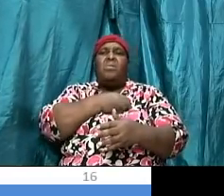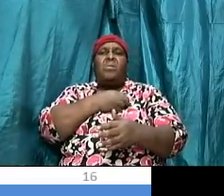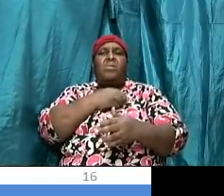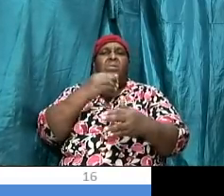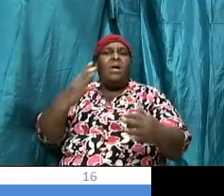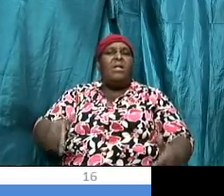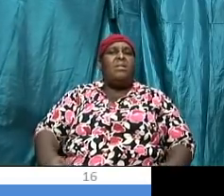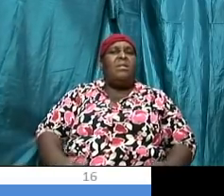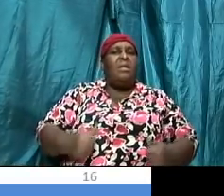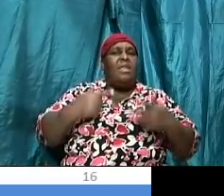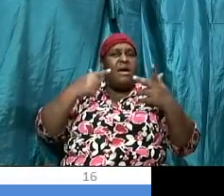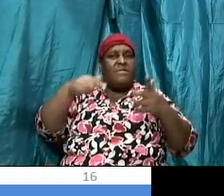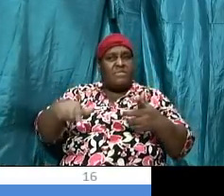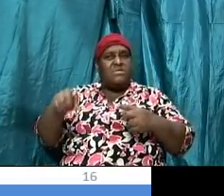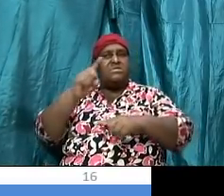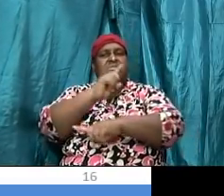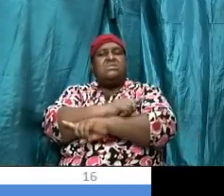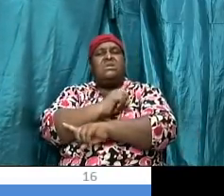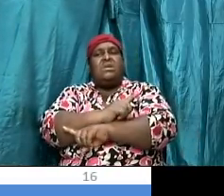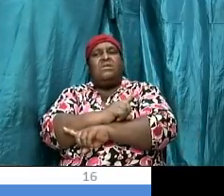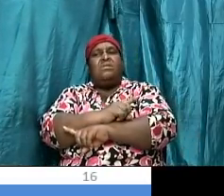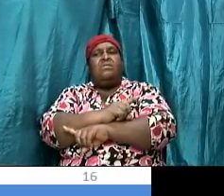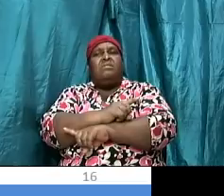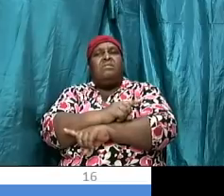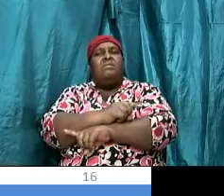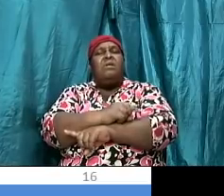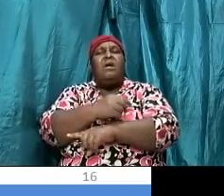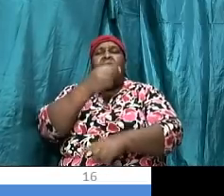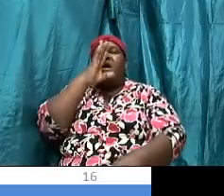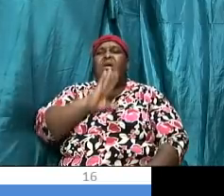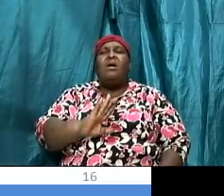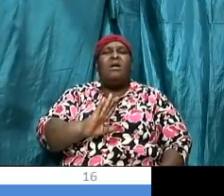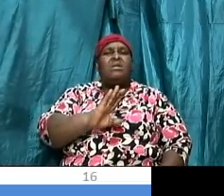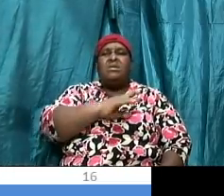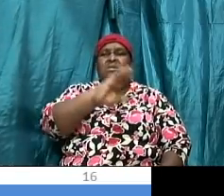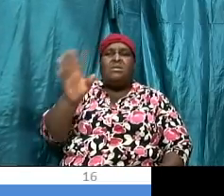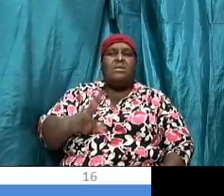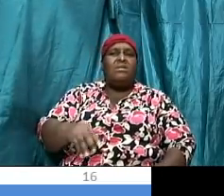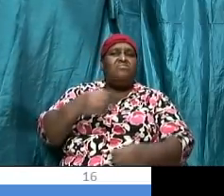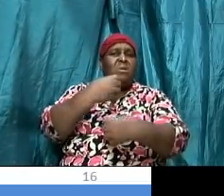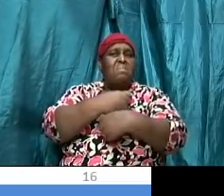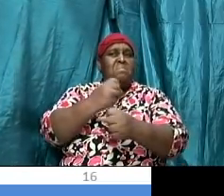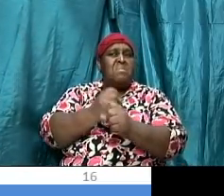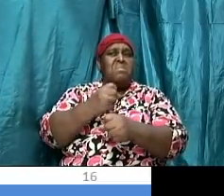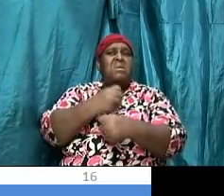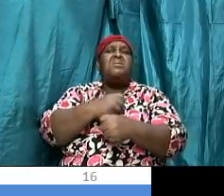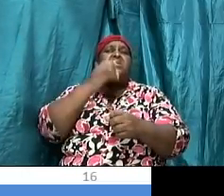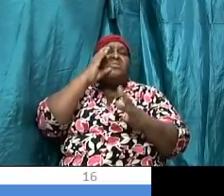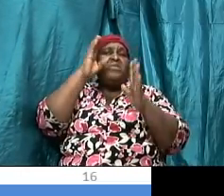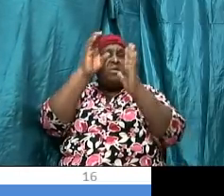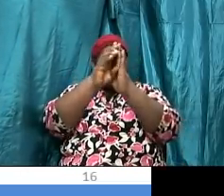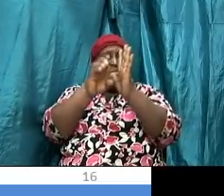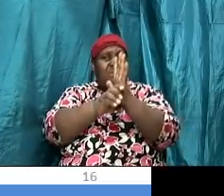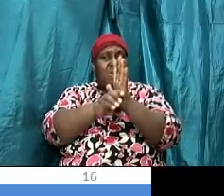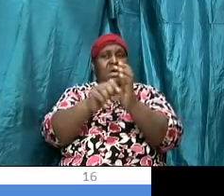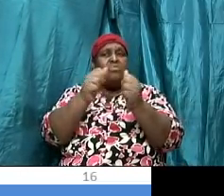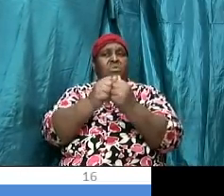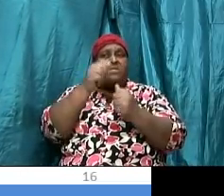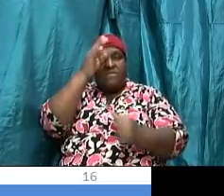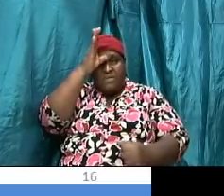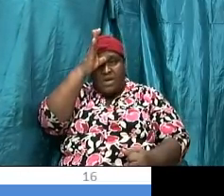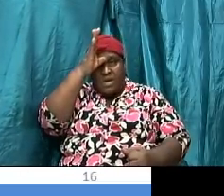Sinai, God did not make it with their fathers. And when the Bible refers to our fathers in scripture, it's